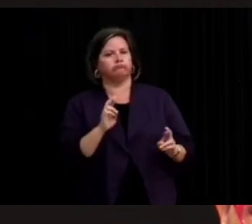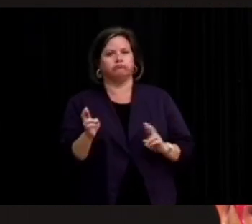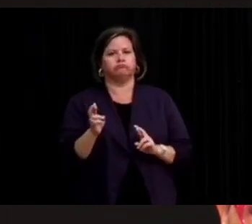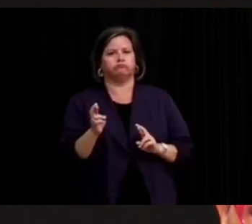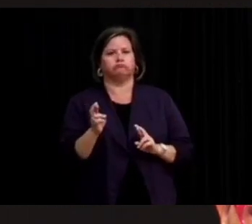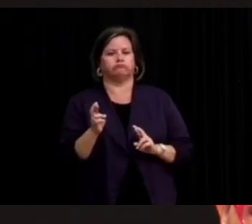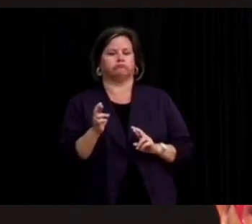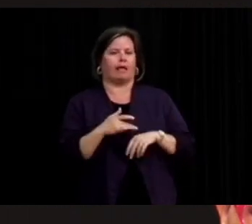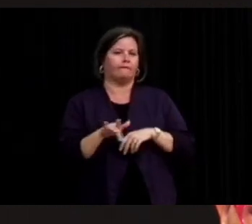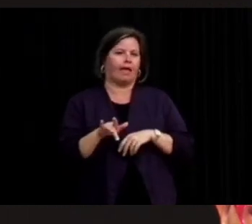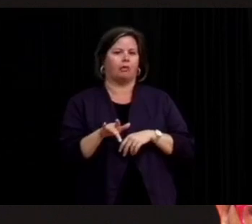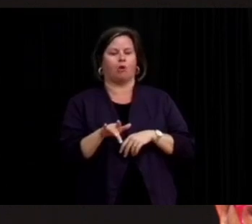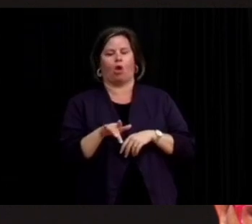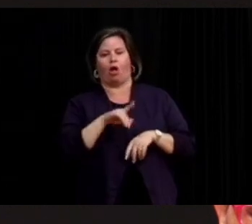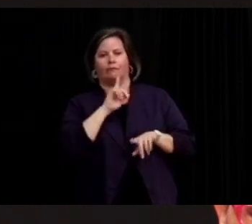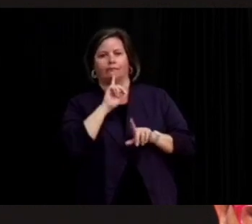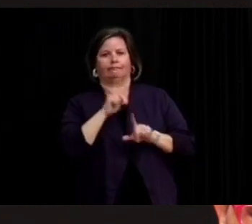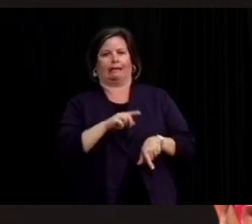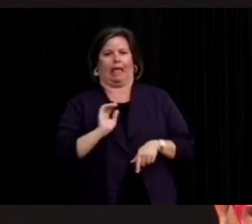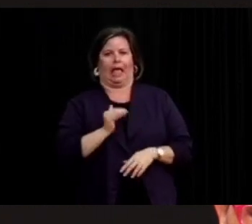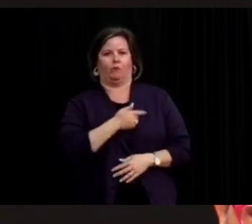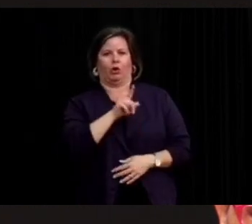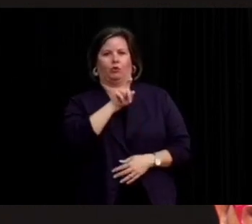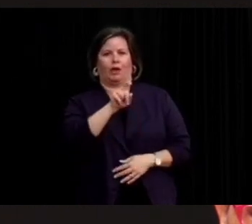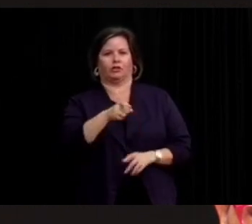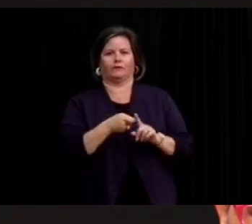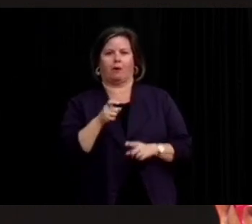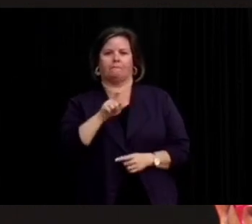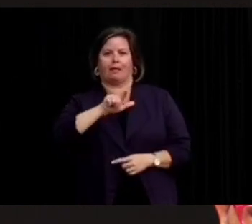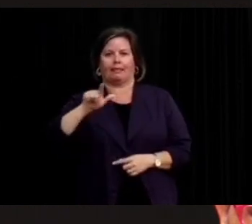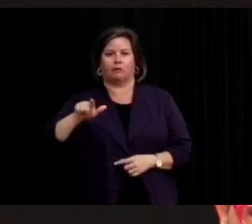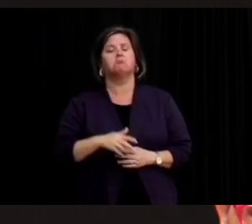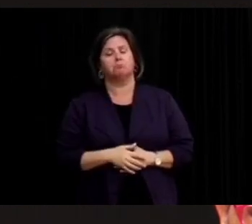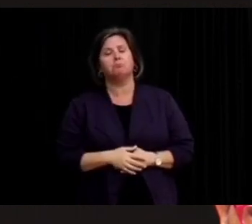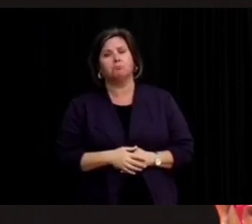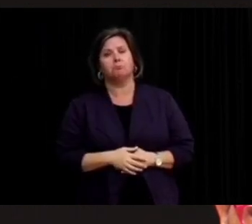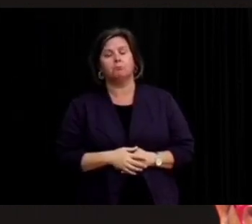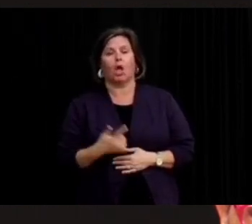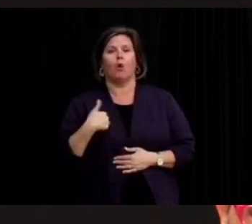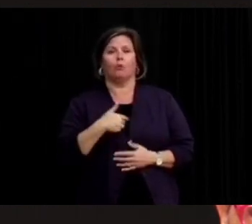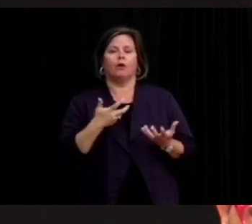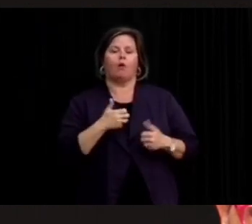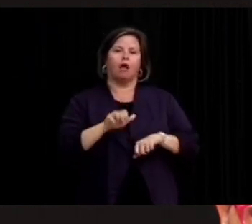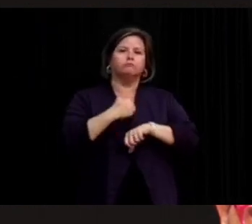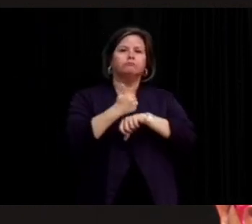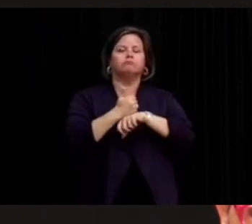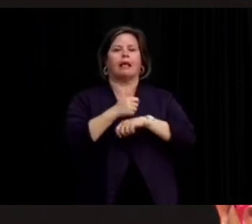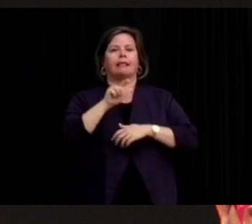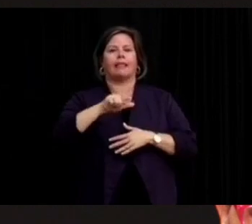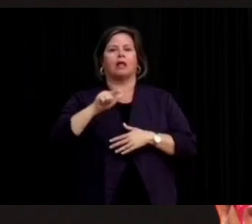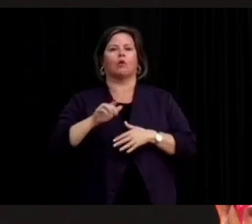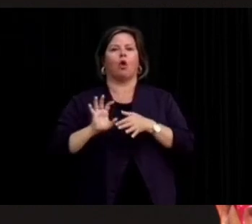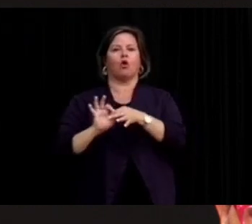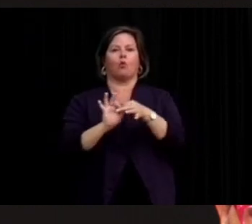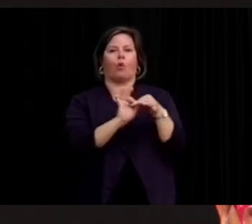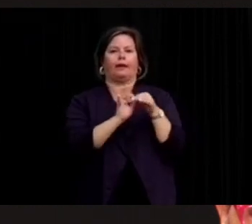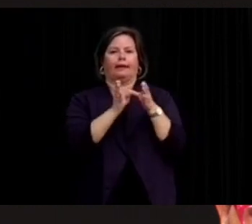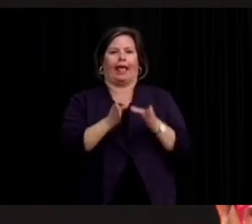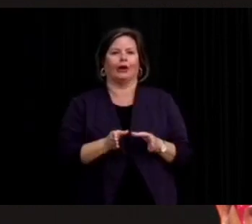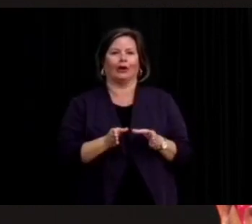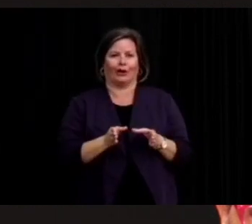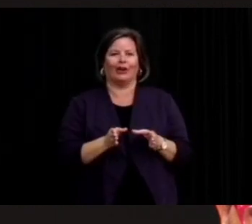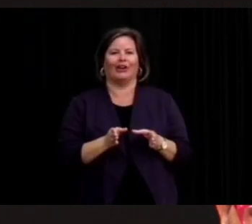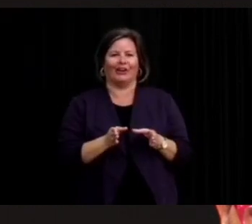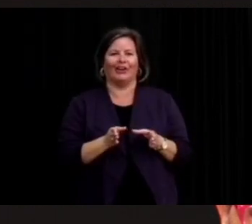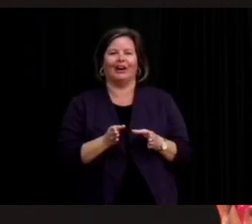to landlord questions. Yes, we have been having talks about possibly implementing a landlord coordinator and having